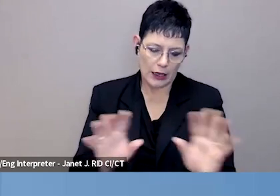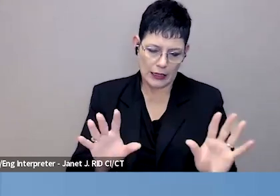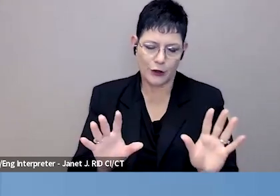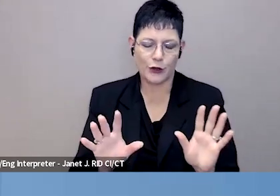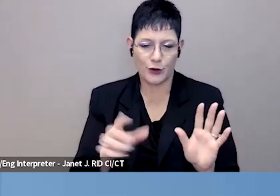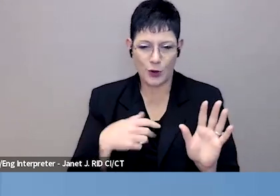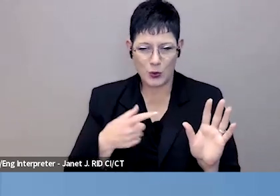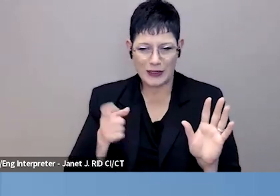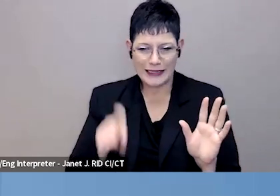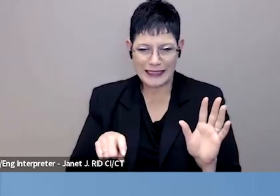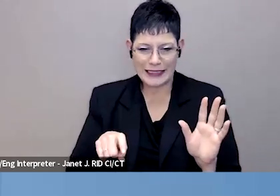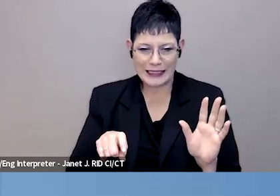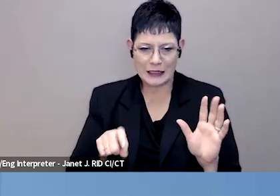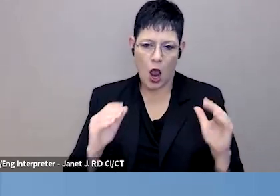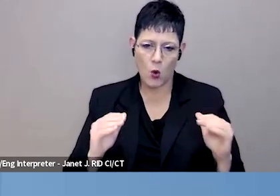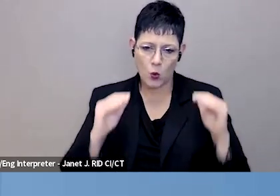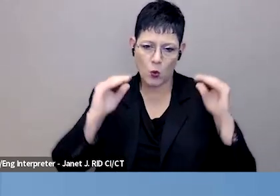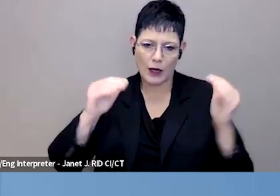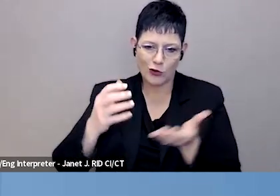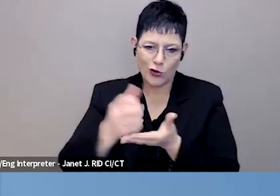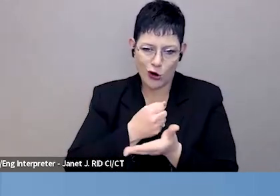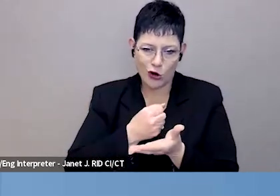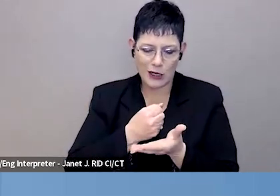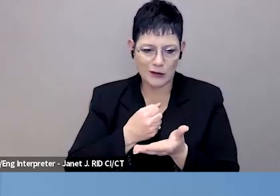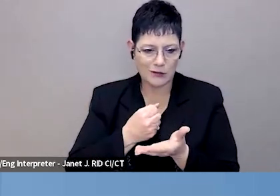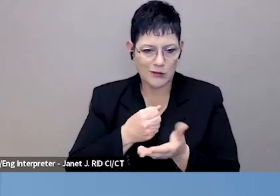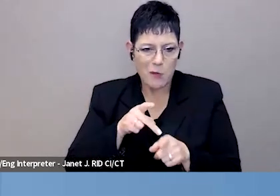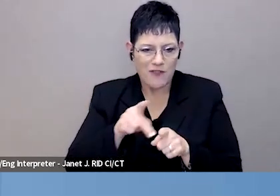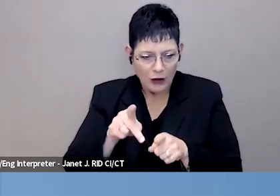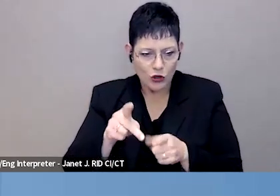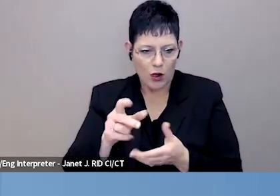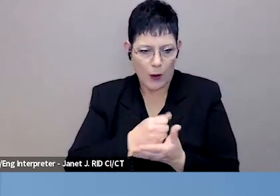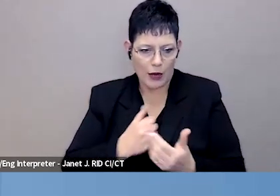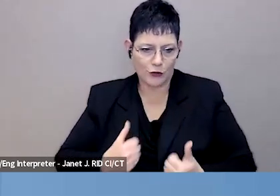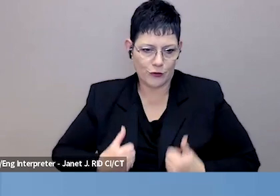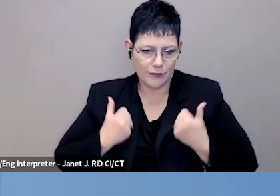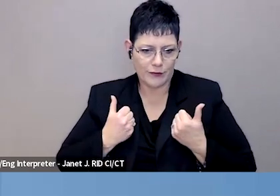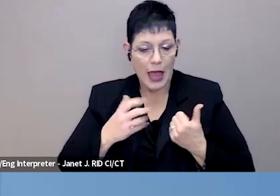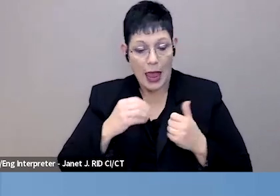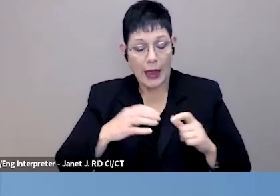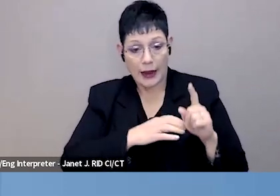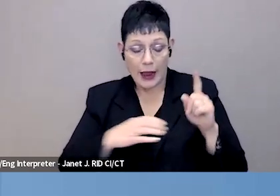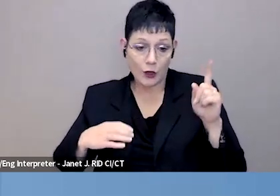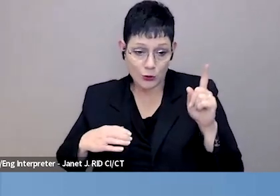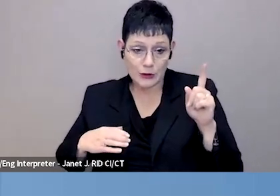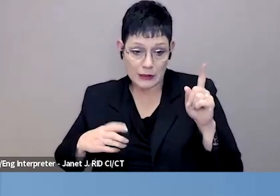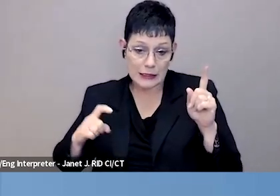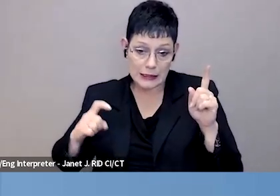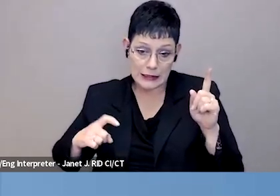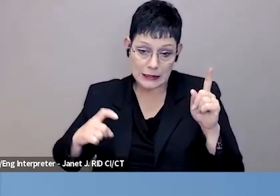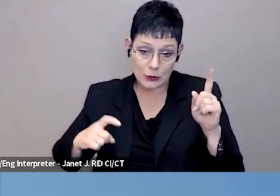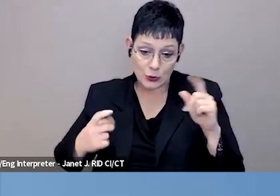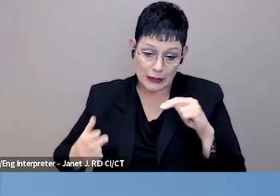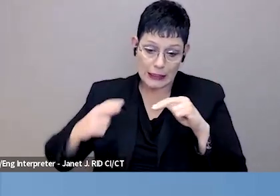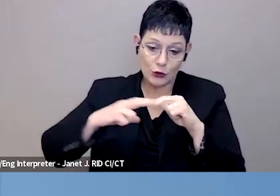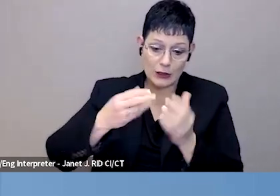need to raise these wages and make them good jobs. And Congress needs to